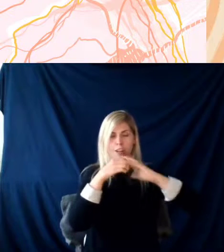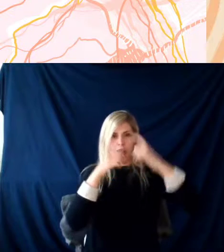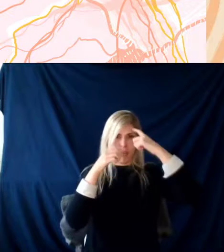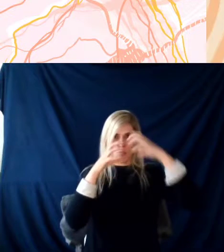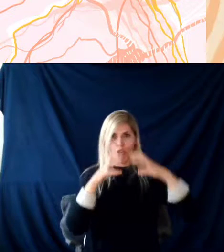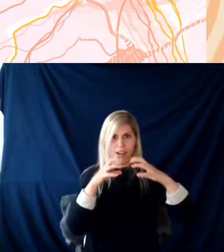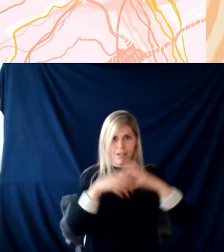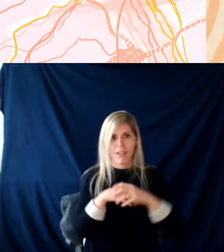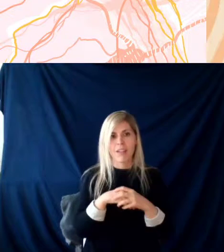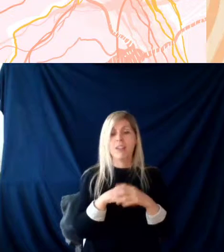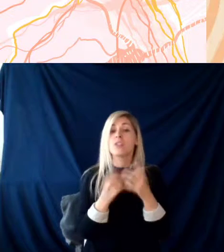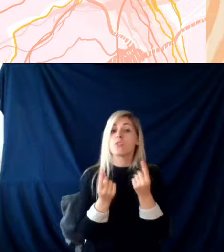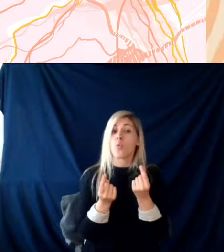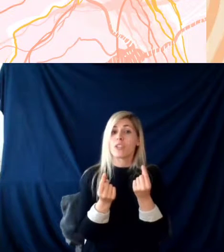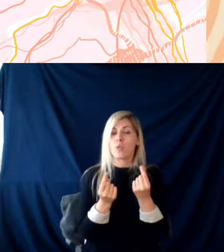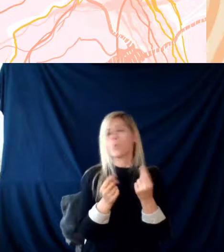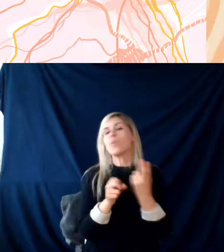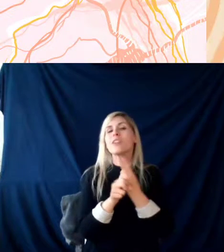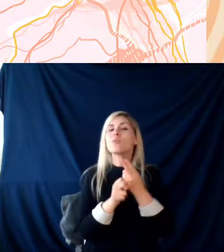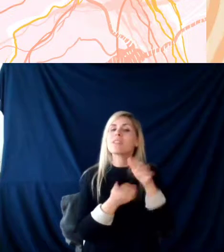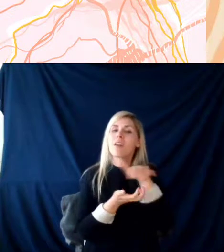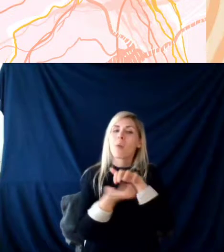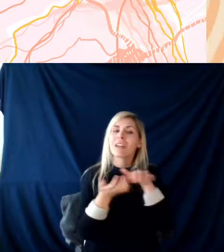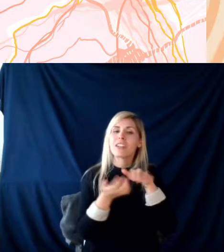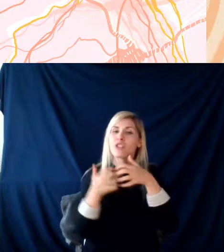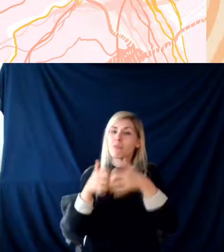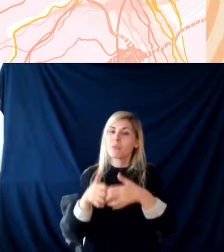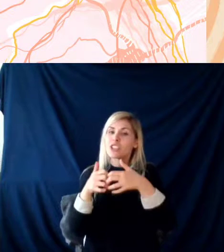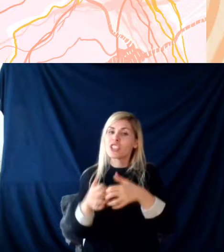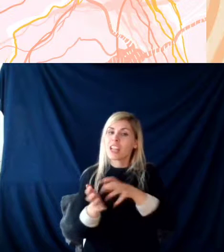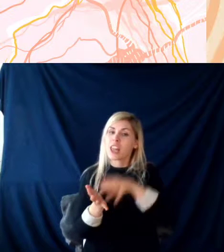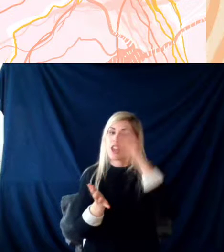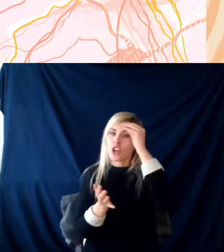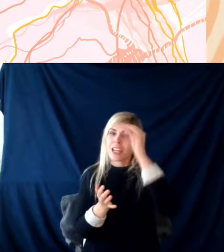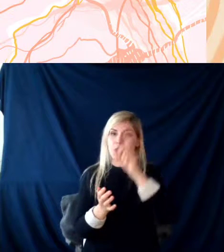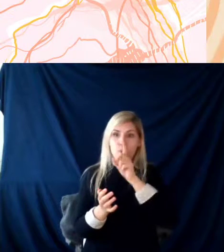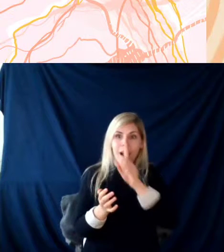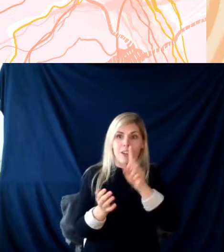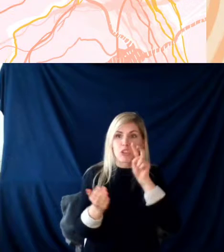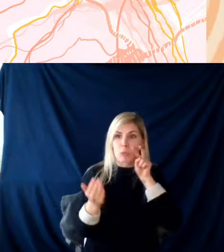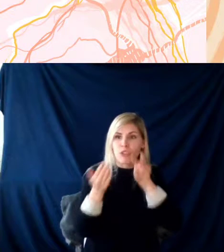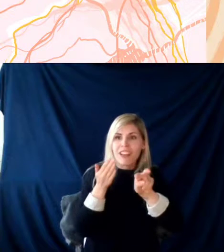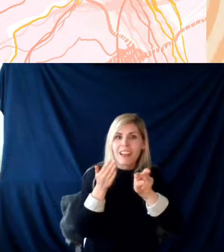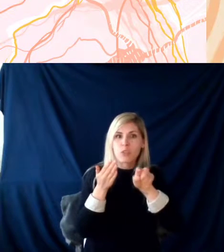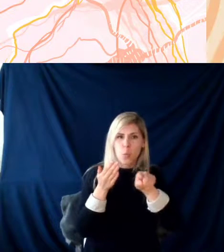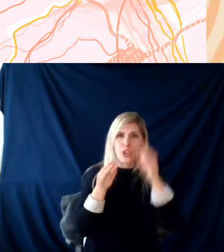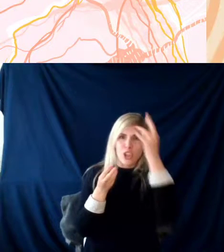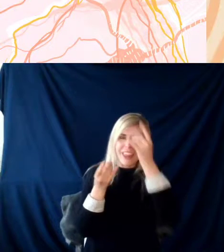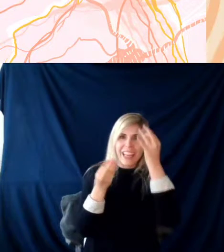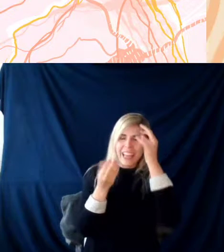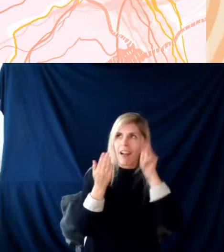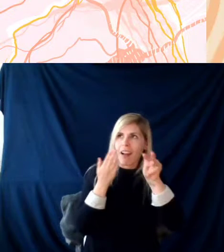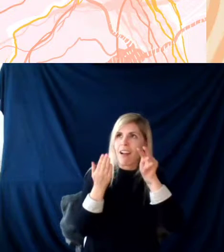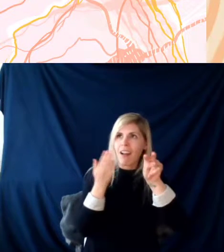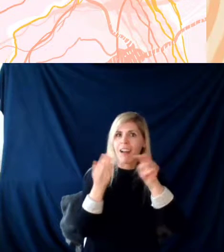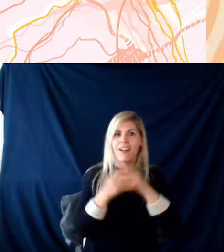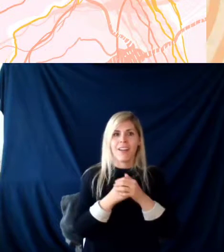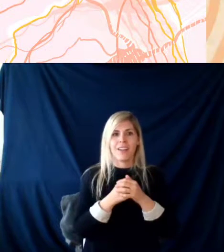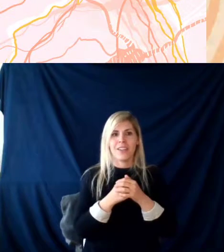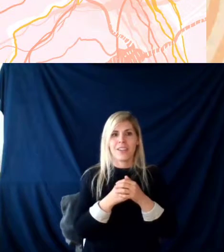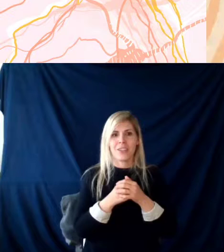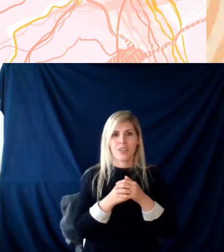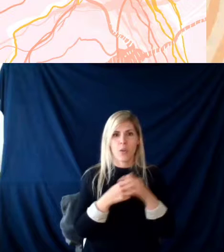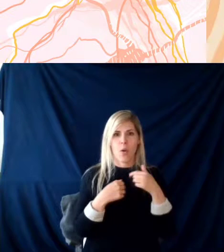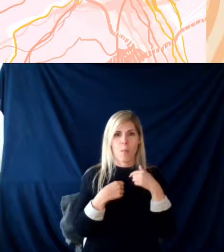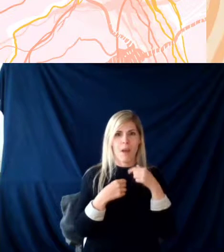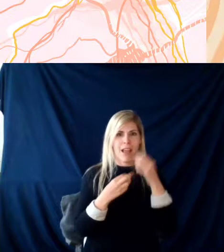is use a combination of machine learning to actually predict what you're thinking. So which direction